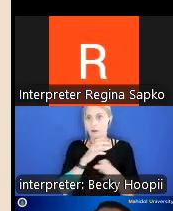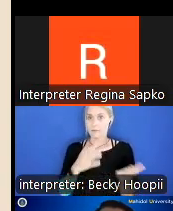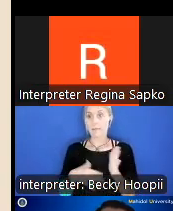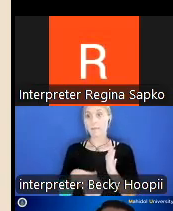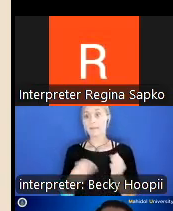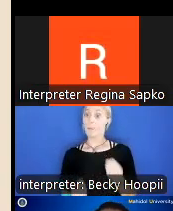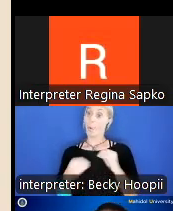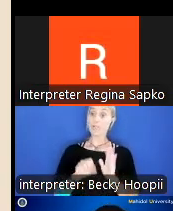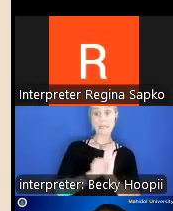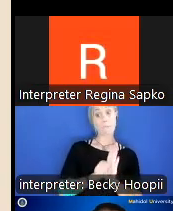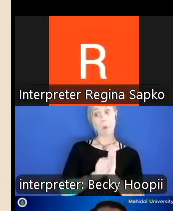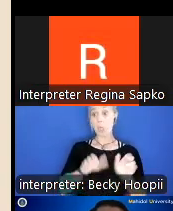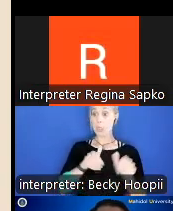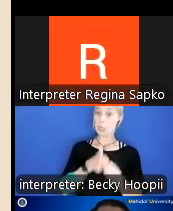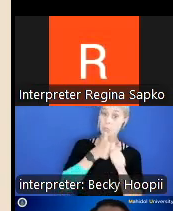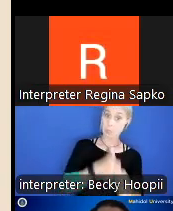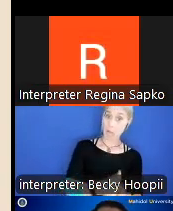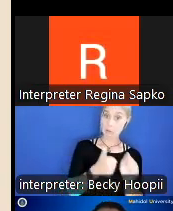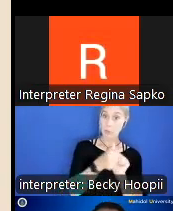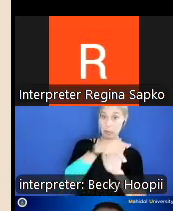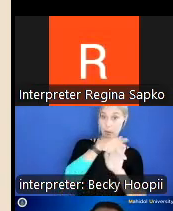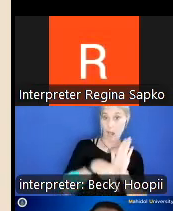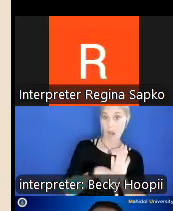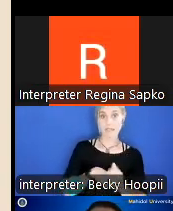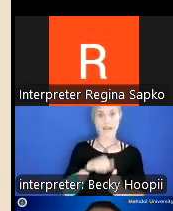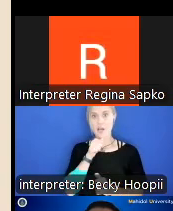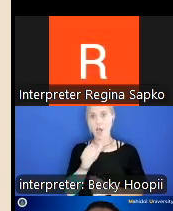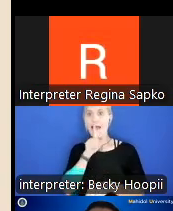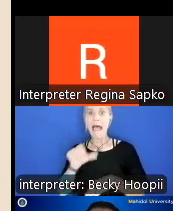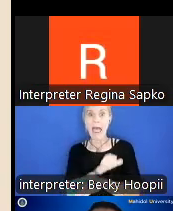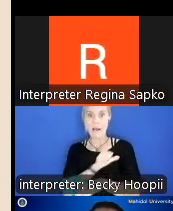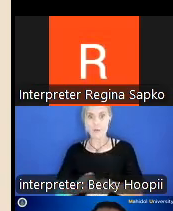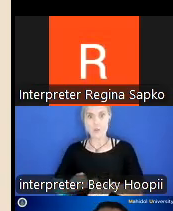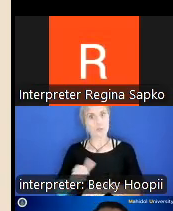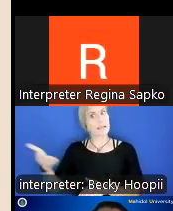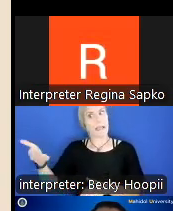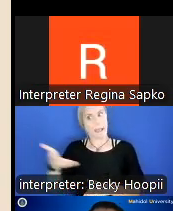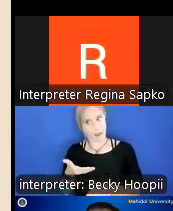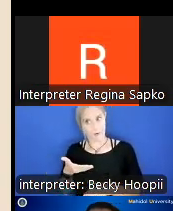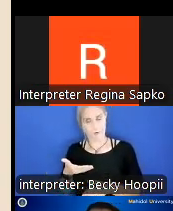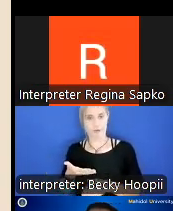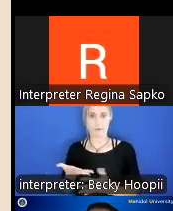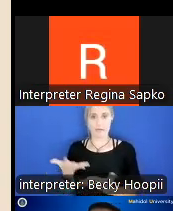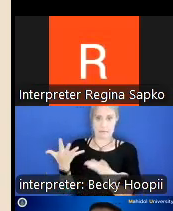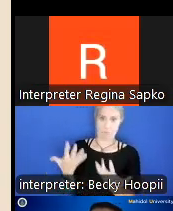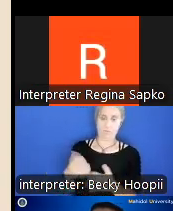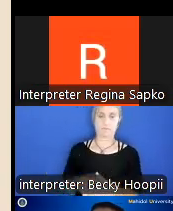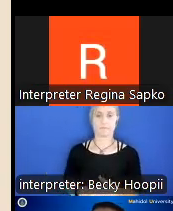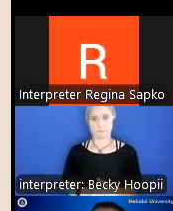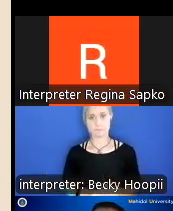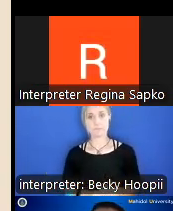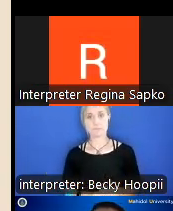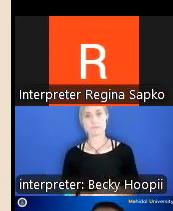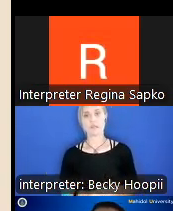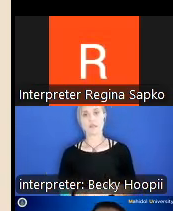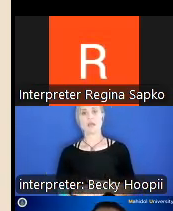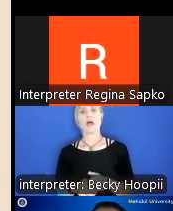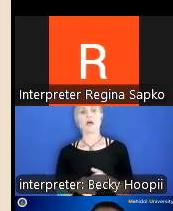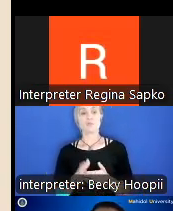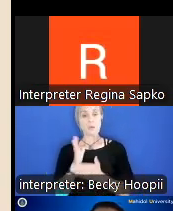the actual hiring. Also lack of the support some group of people